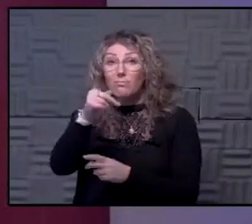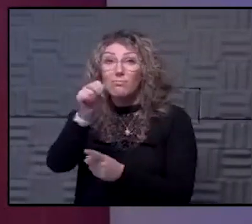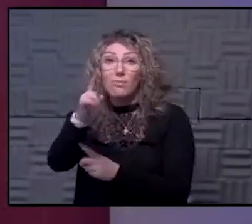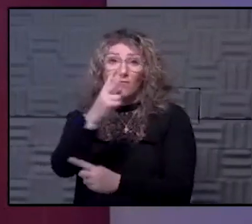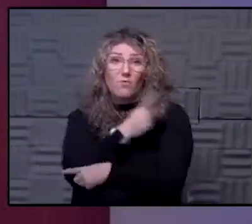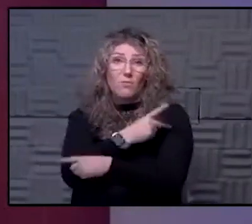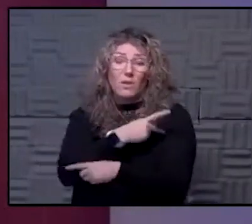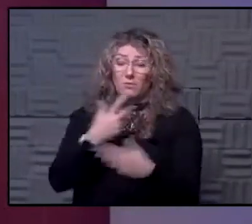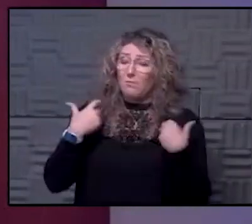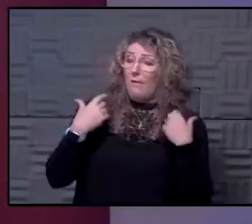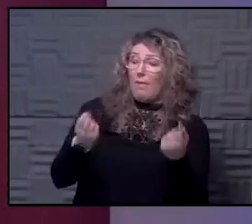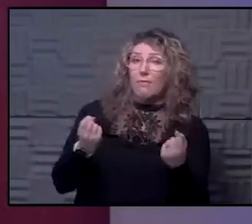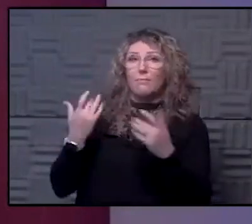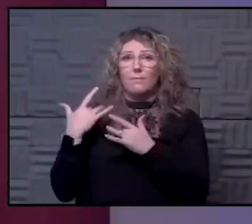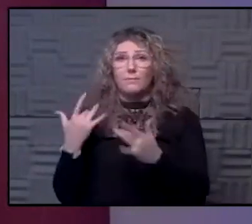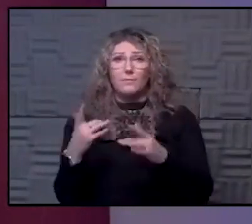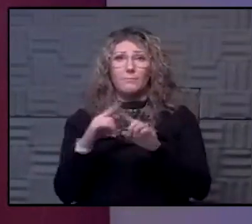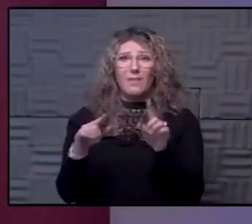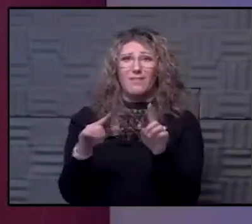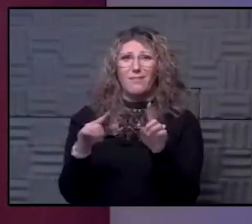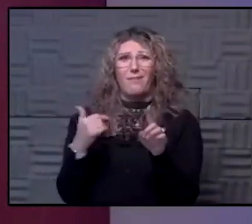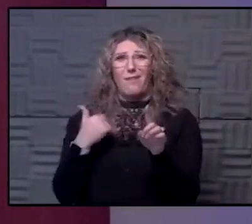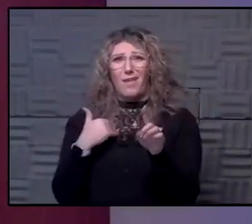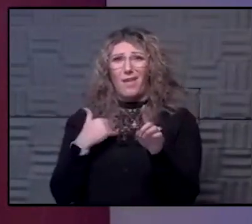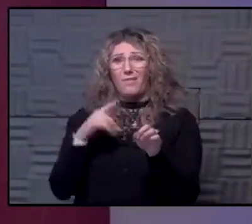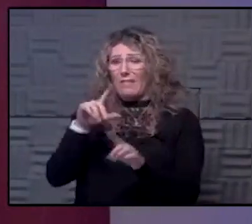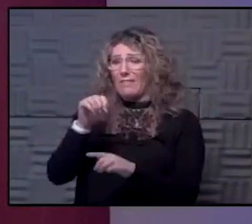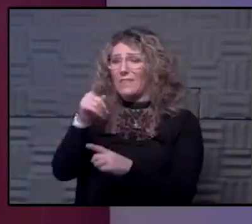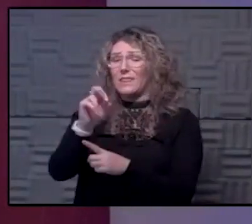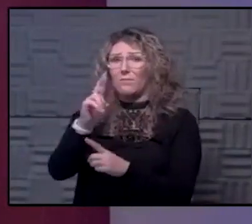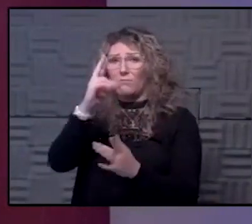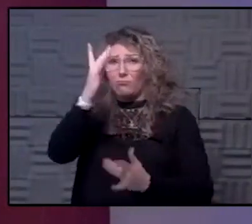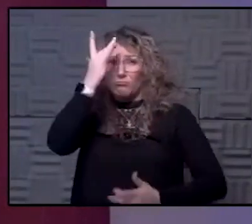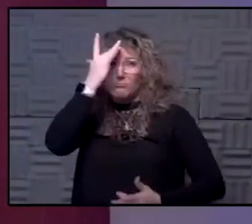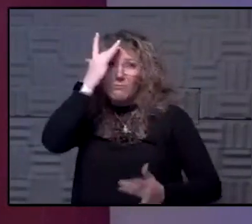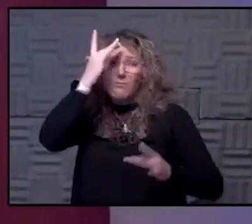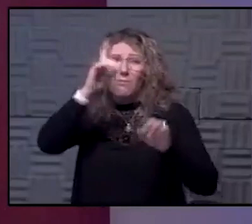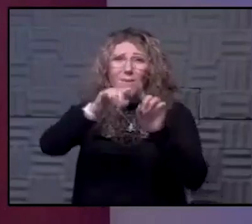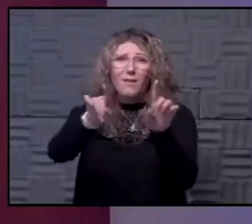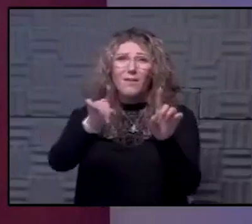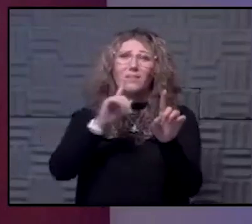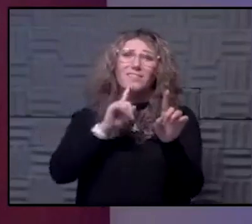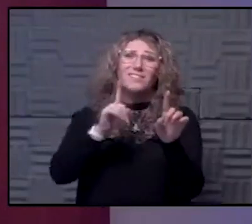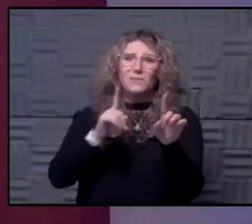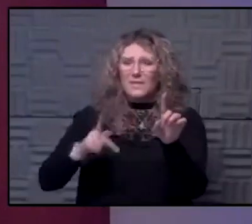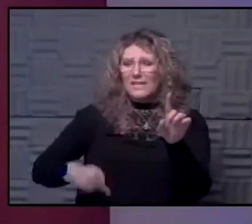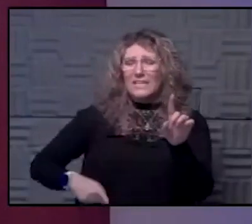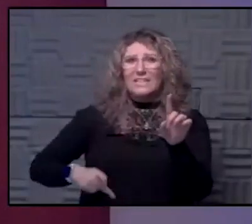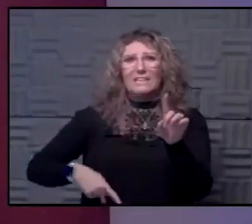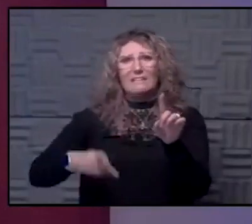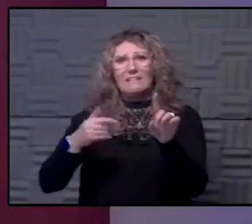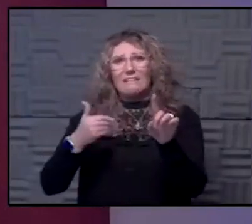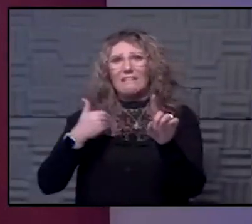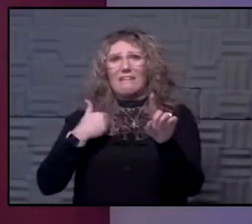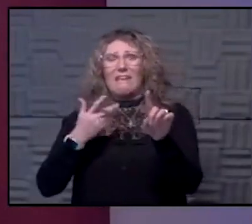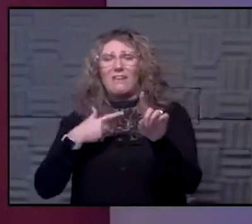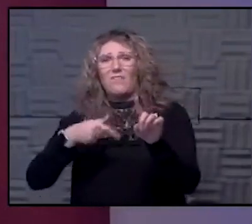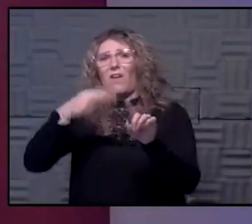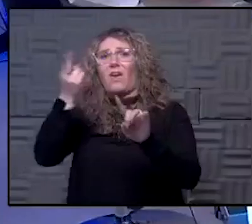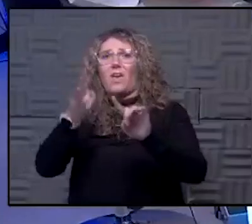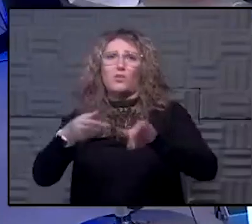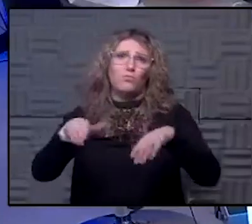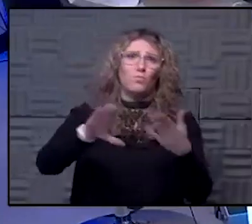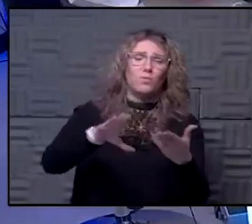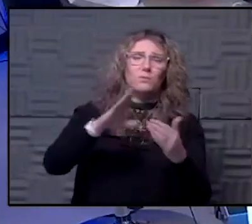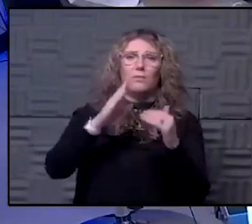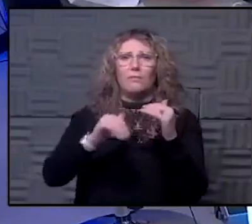healthy. All they usually have is liver disease, but I think that explains why kidney patients have a higher mortality after getting COVID than liver